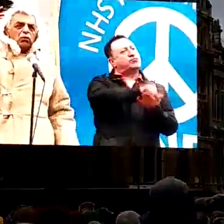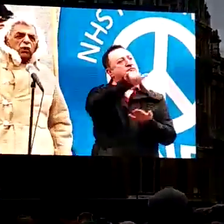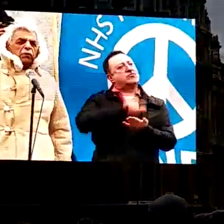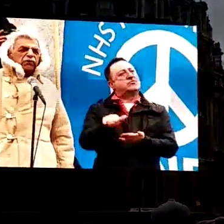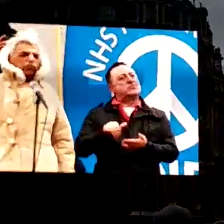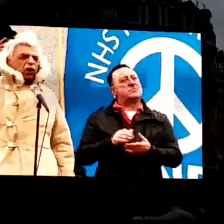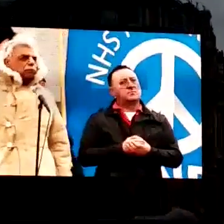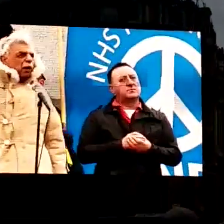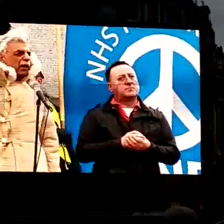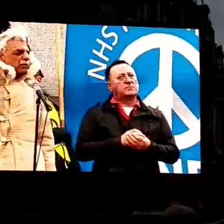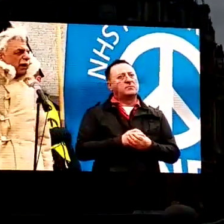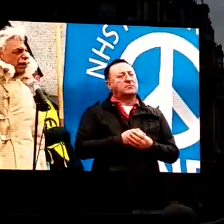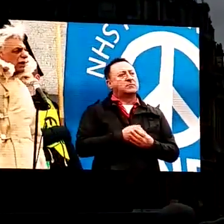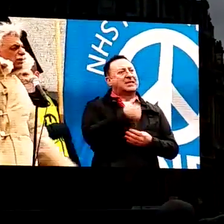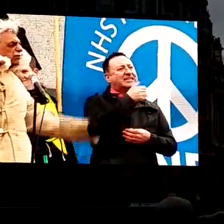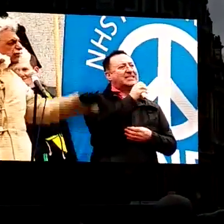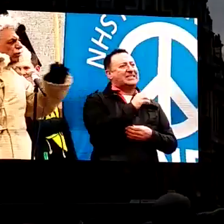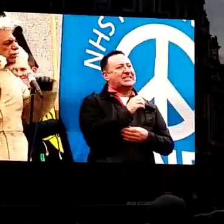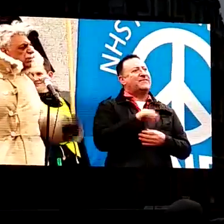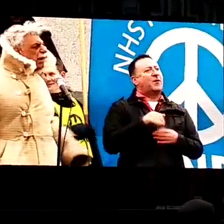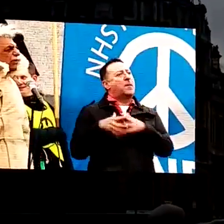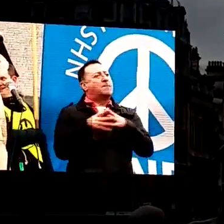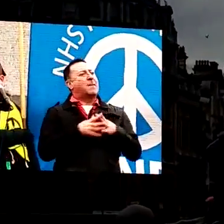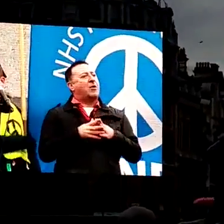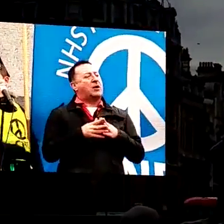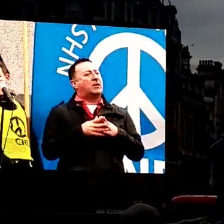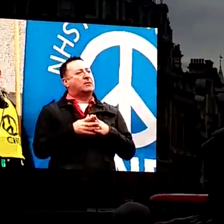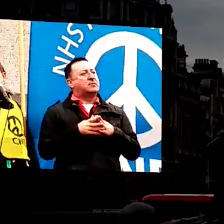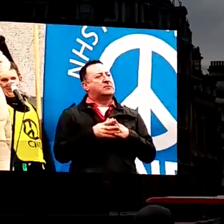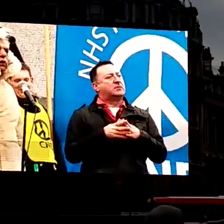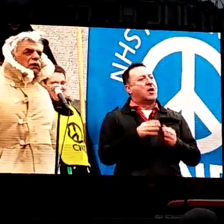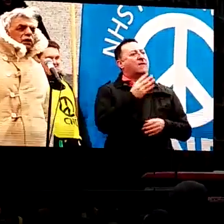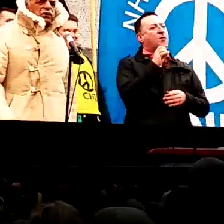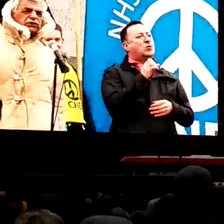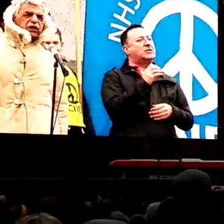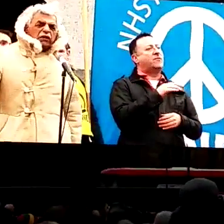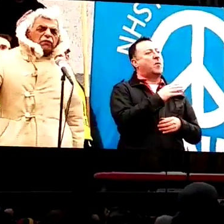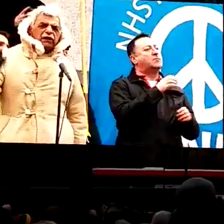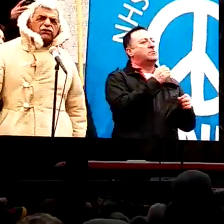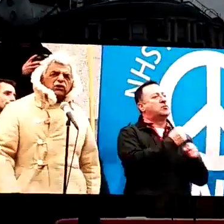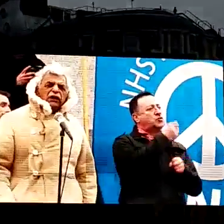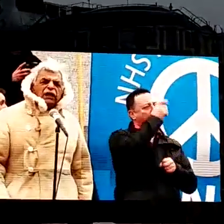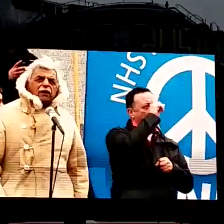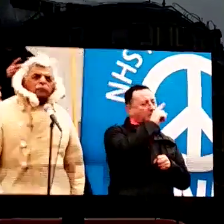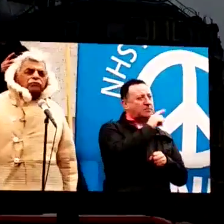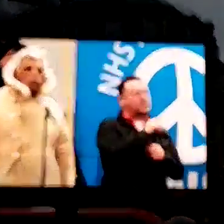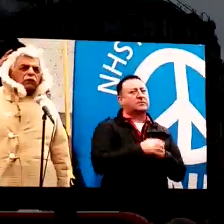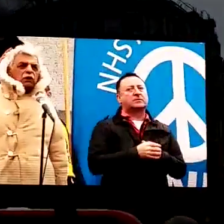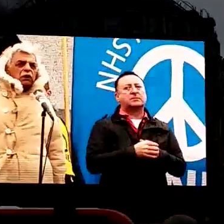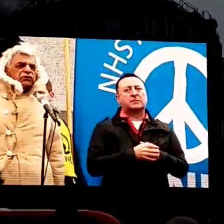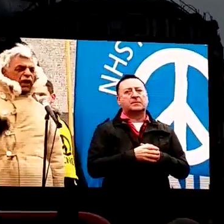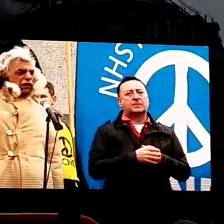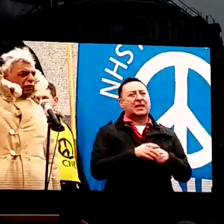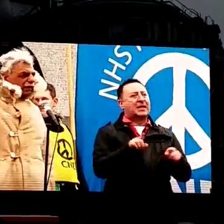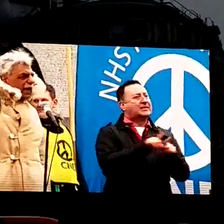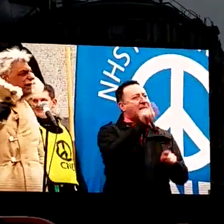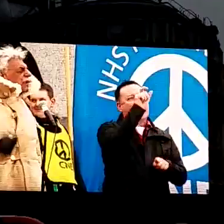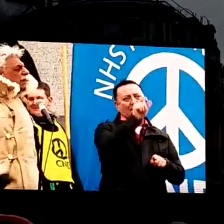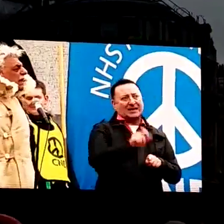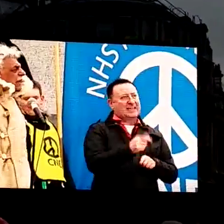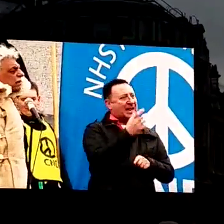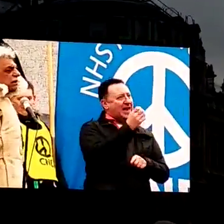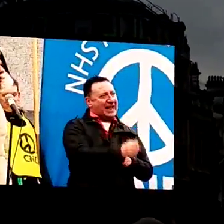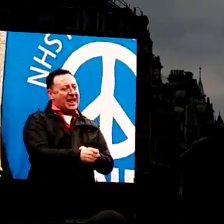60 will be flown by Americans, 40 by Germans. Same in Italy, same